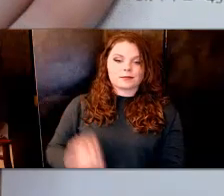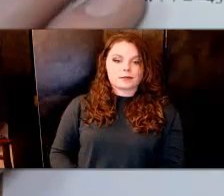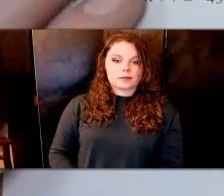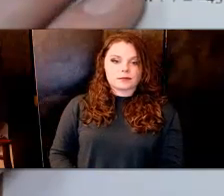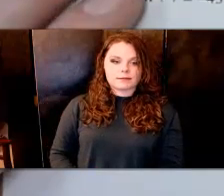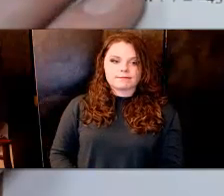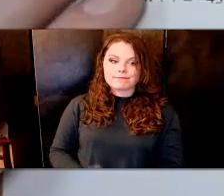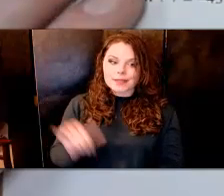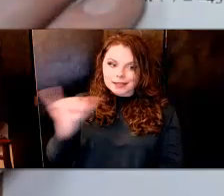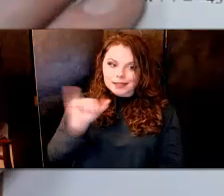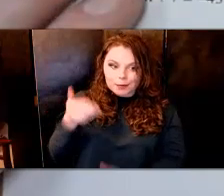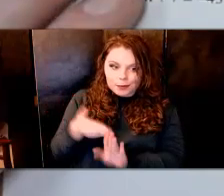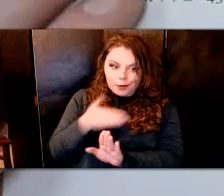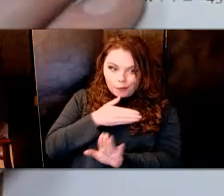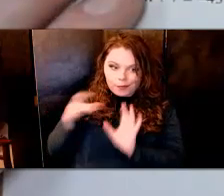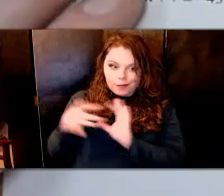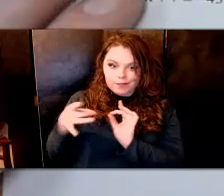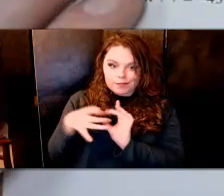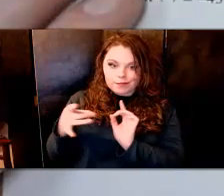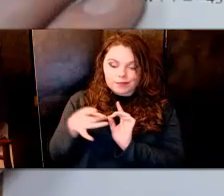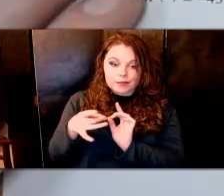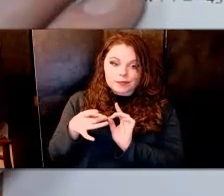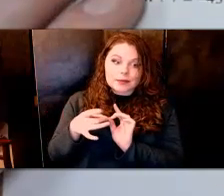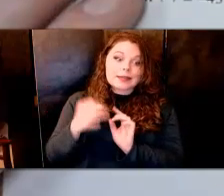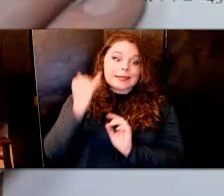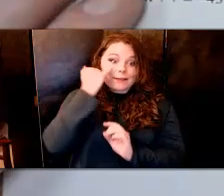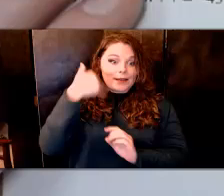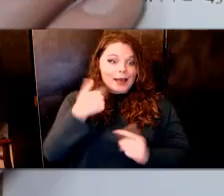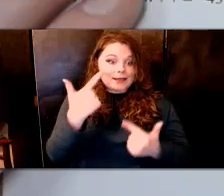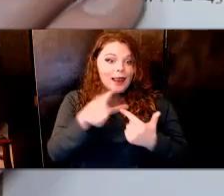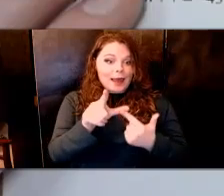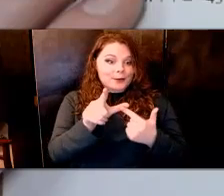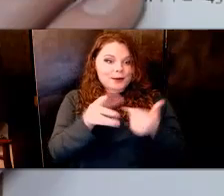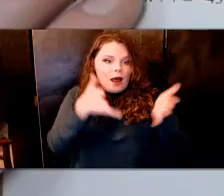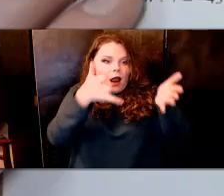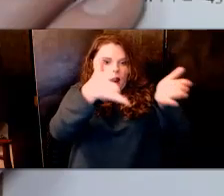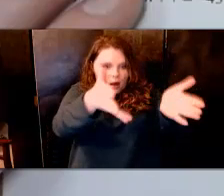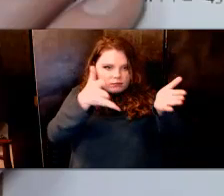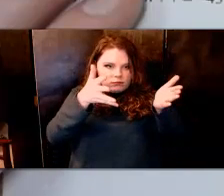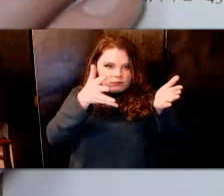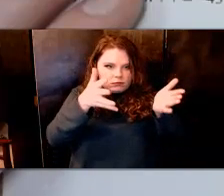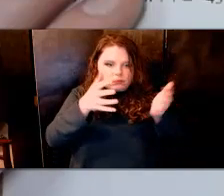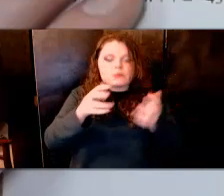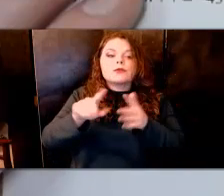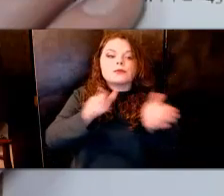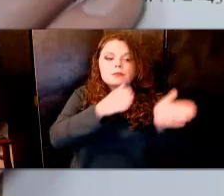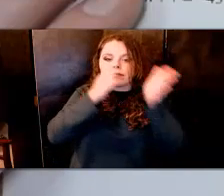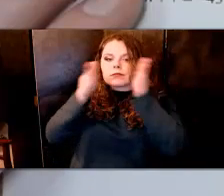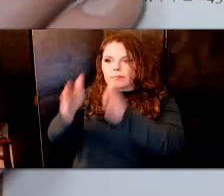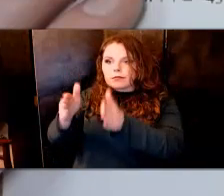Again, just as mentioned earlier, we do not want to move the one that is attached to the variable first. So we're going to start with the